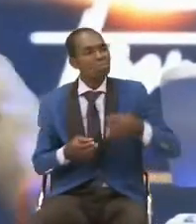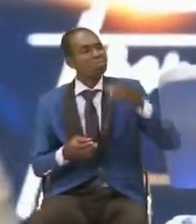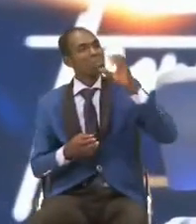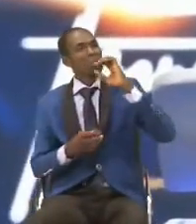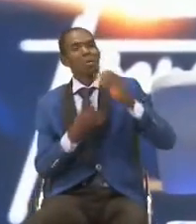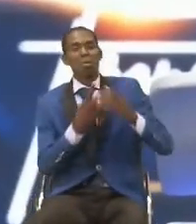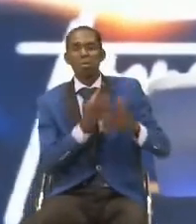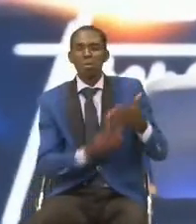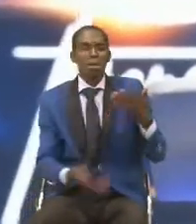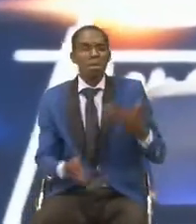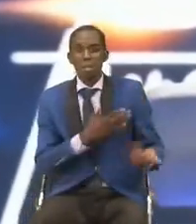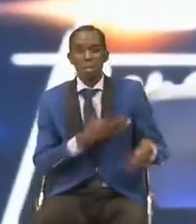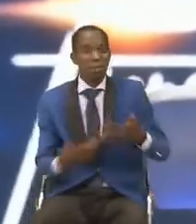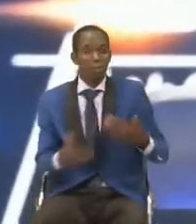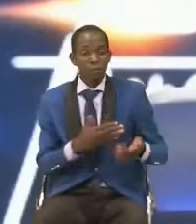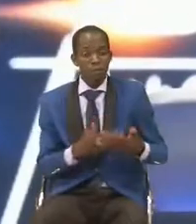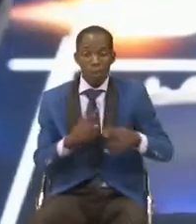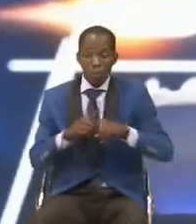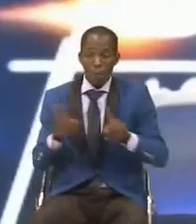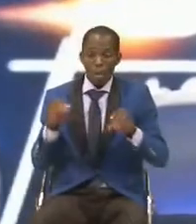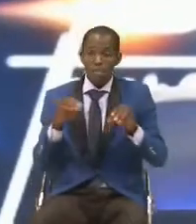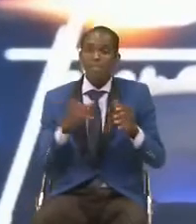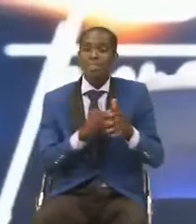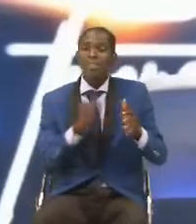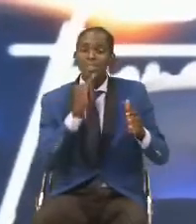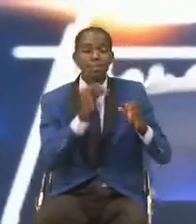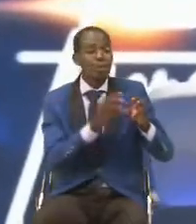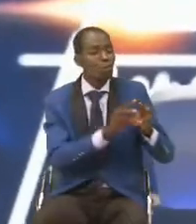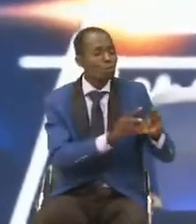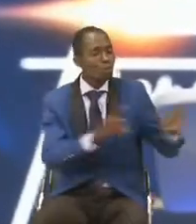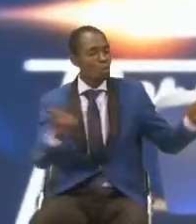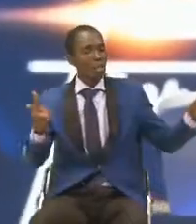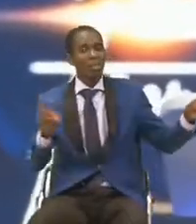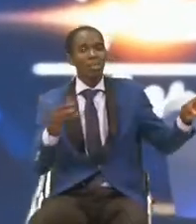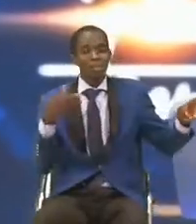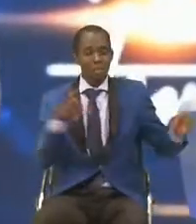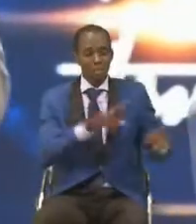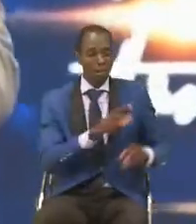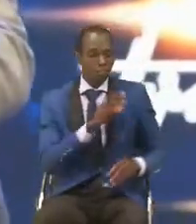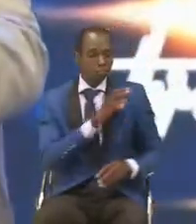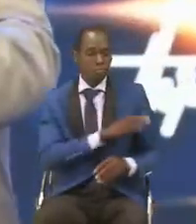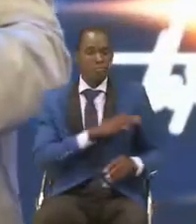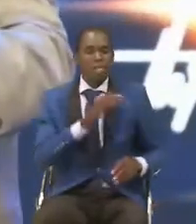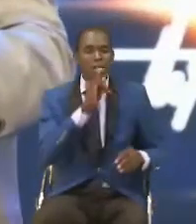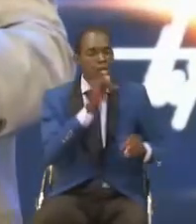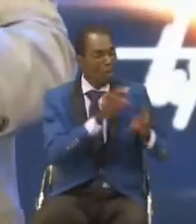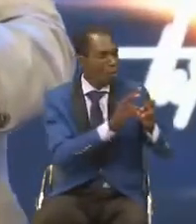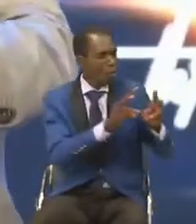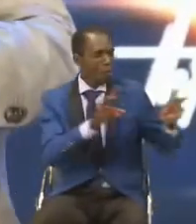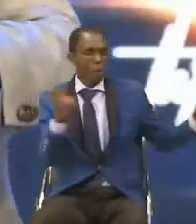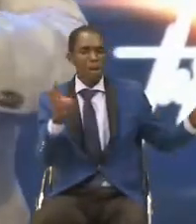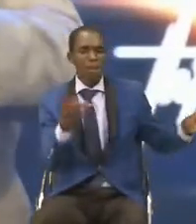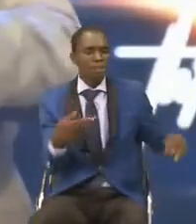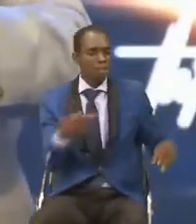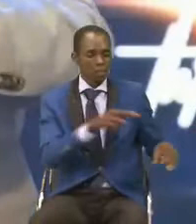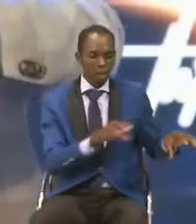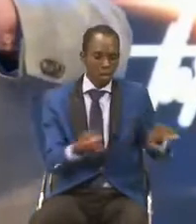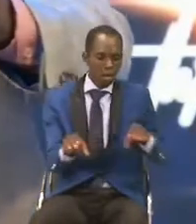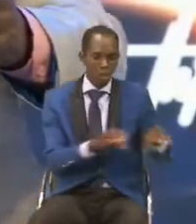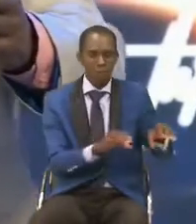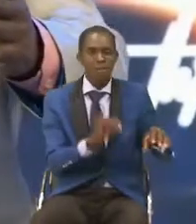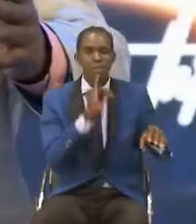with holy water, they're taking whatever. But it's the broad way. Their behavior